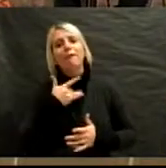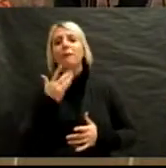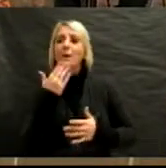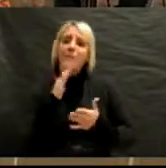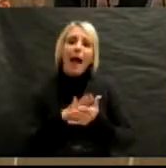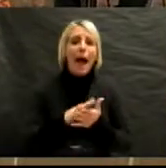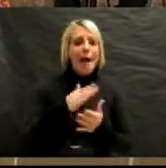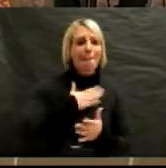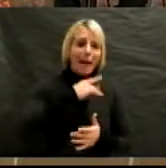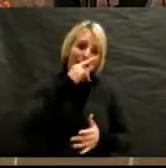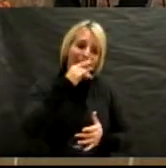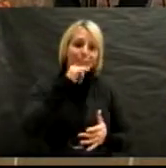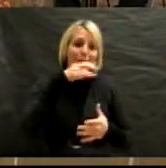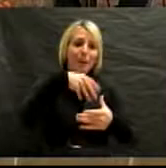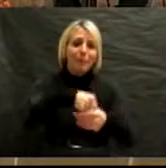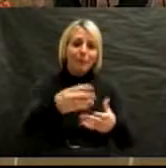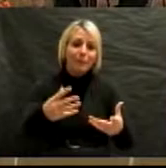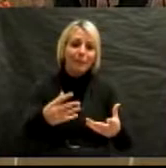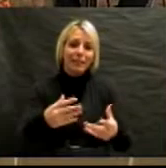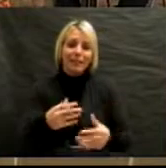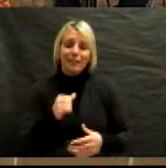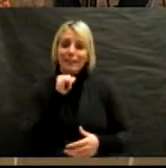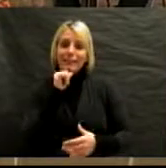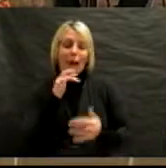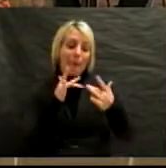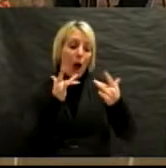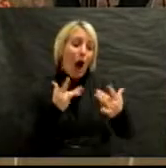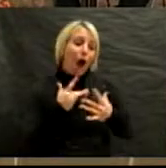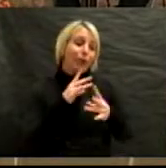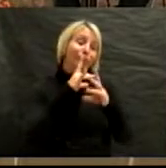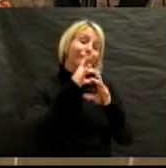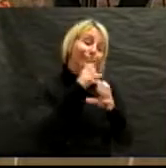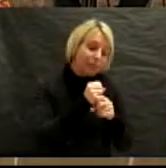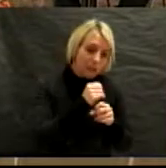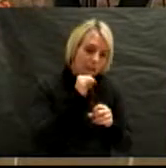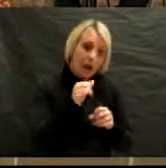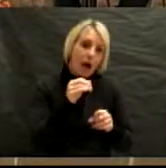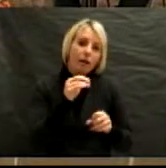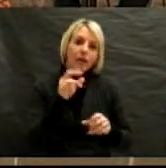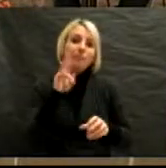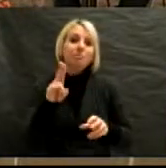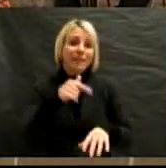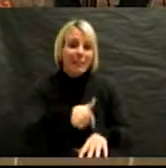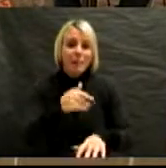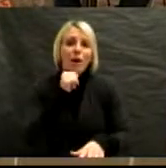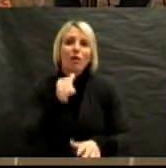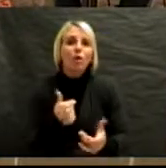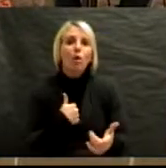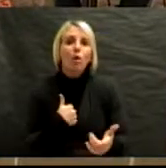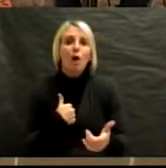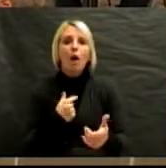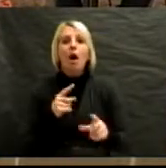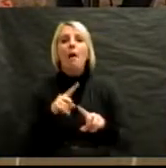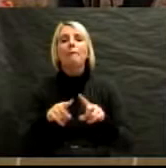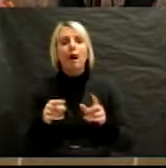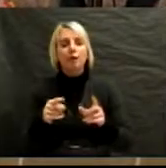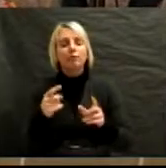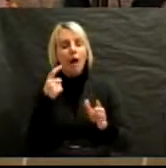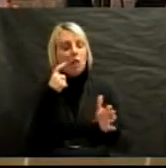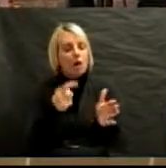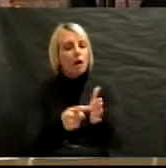heart for the ice arena, I don't spend any time there. But I do recognize its importance to our schools,